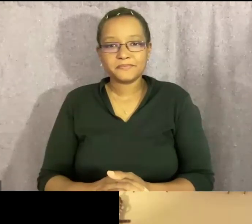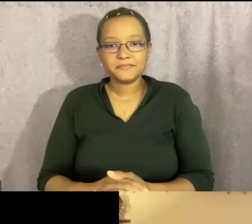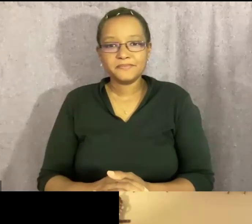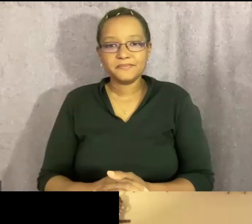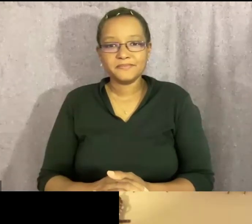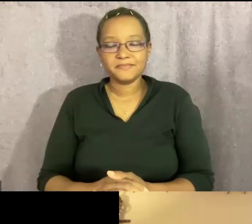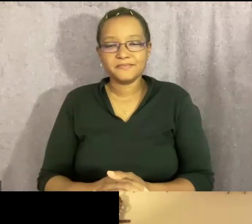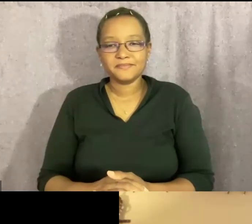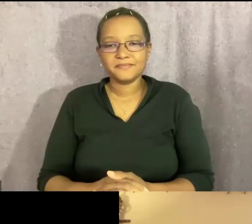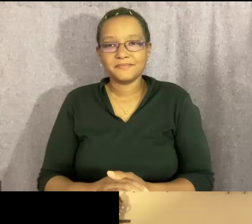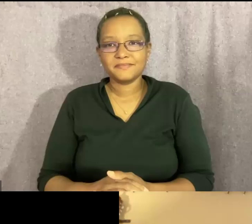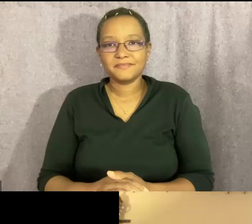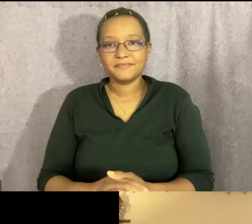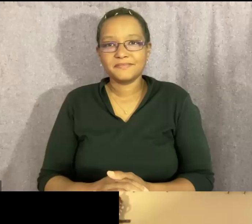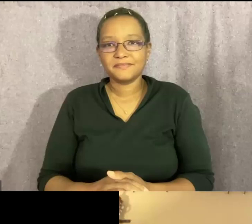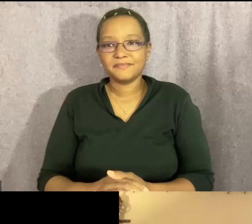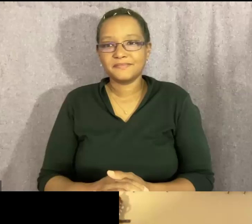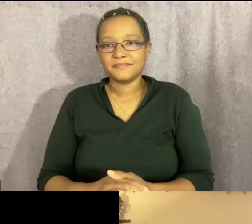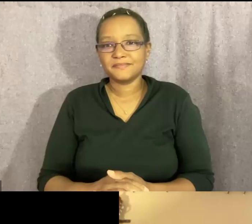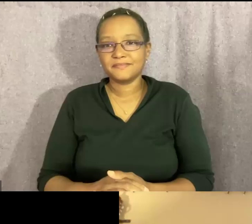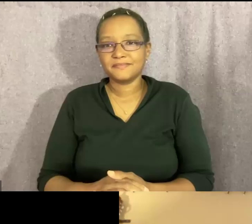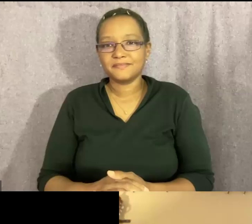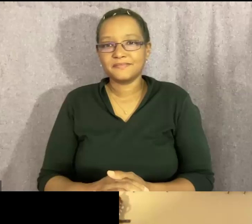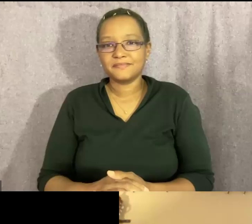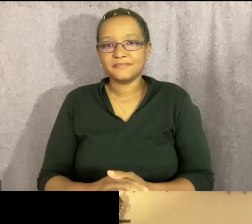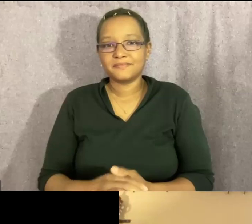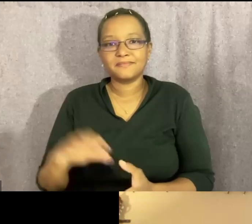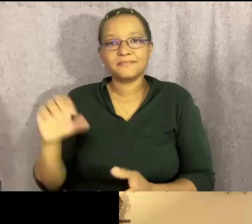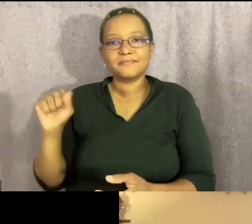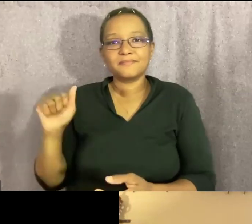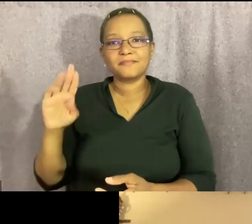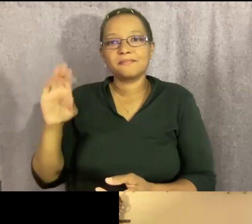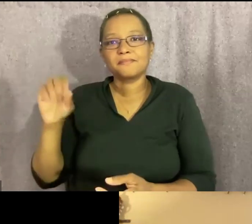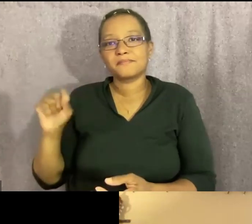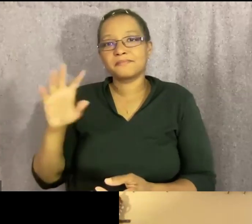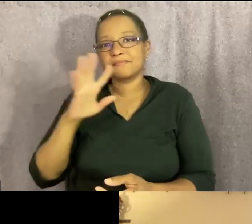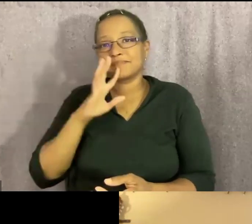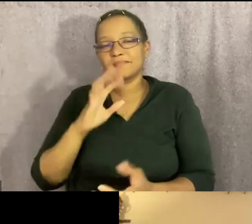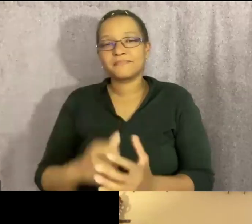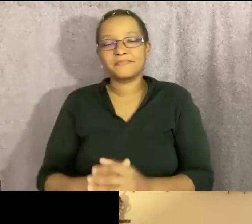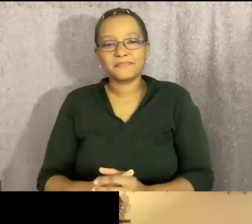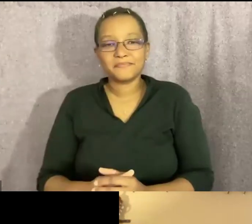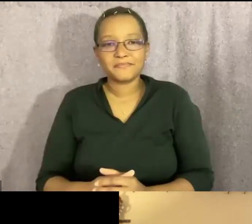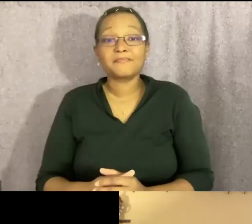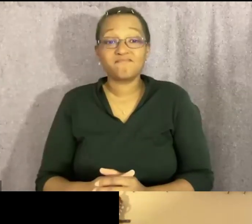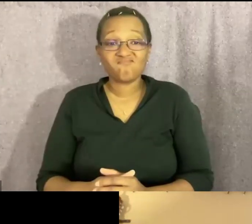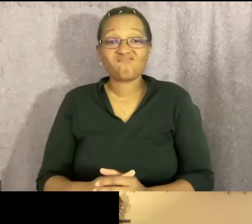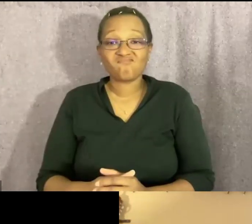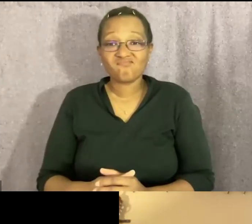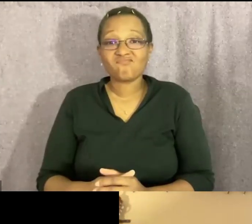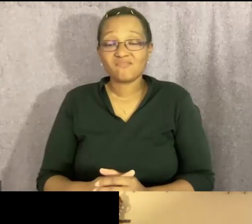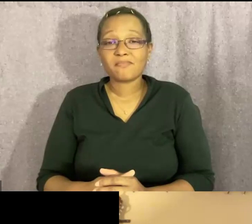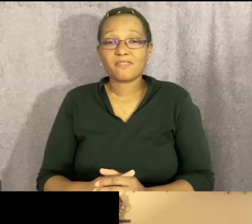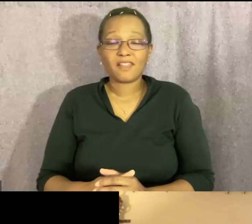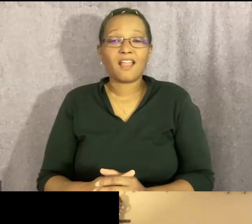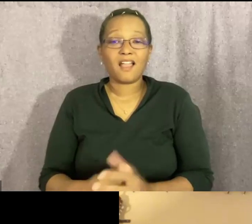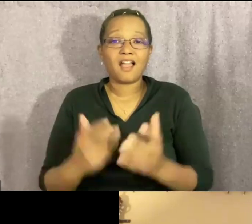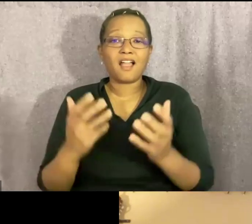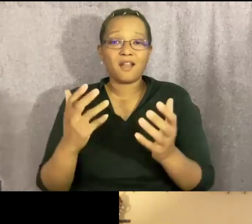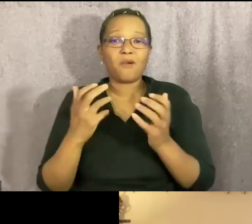it. Zines are the perfect outlet. You don't have to be a designer. You don't have to know how to